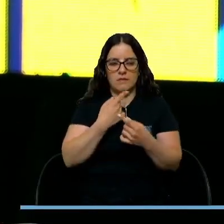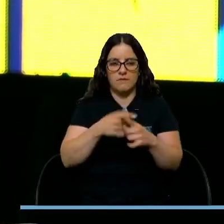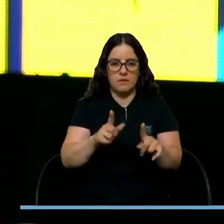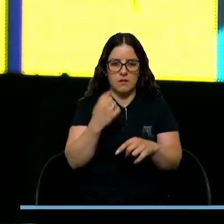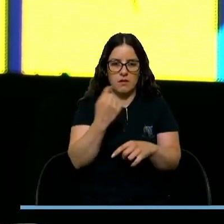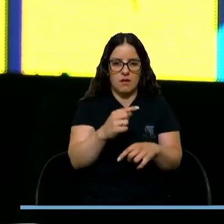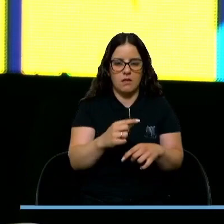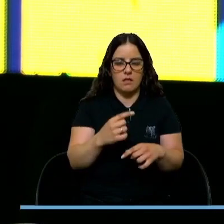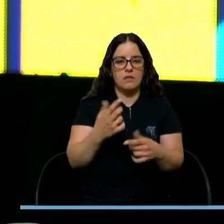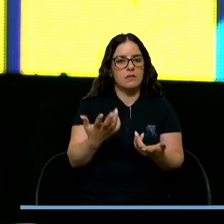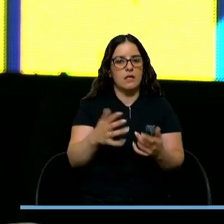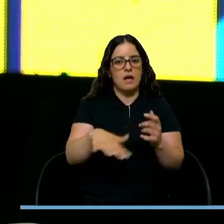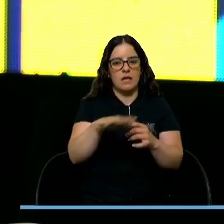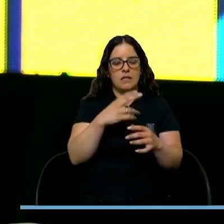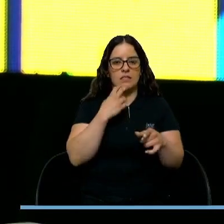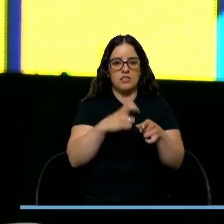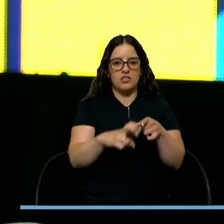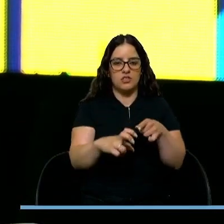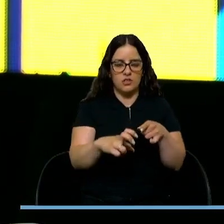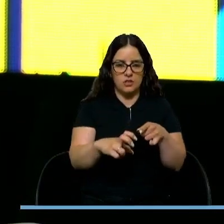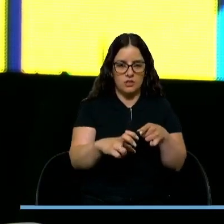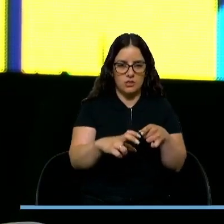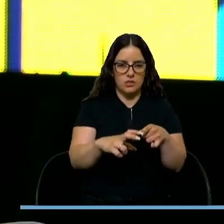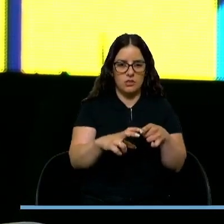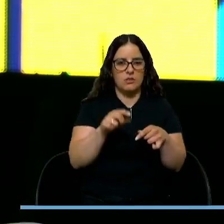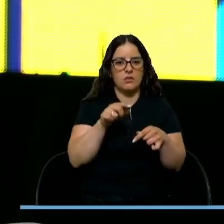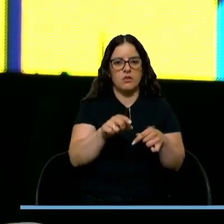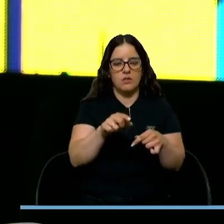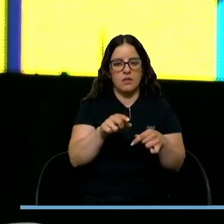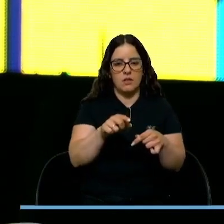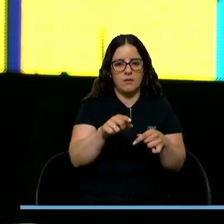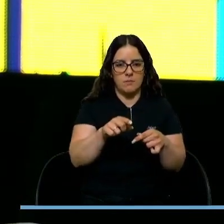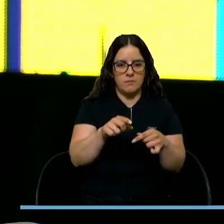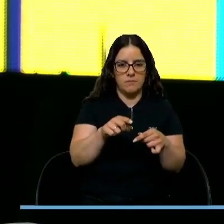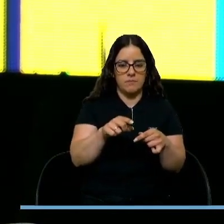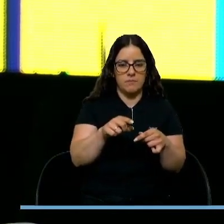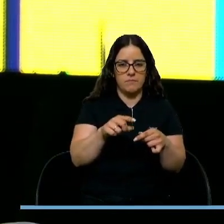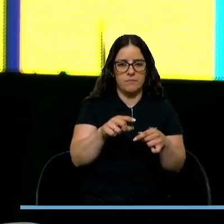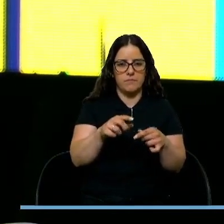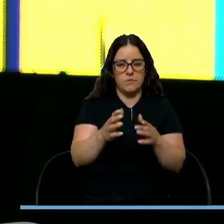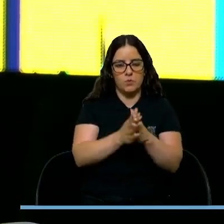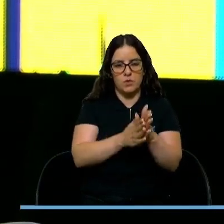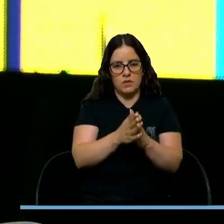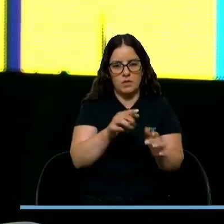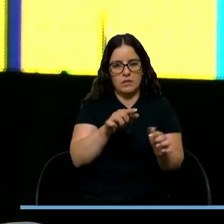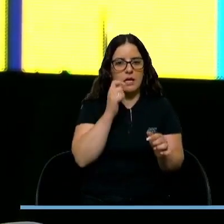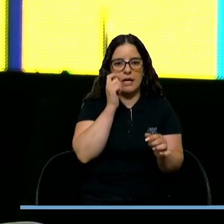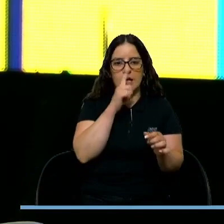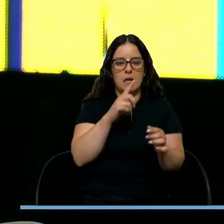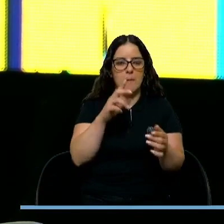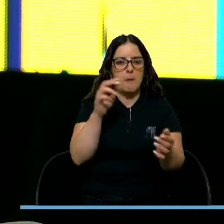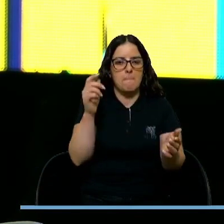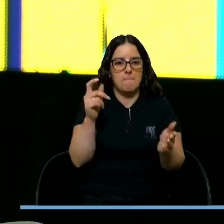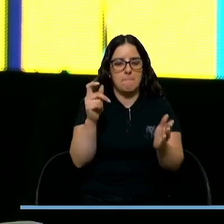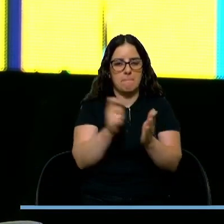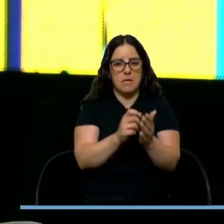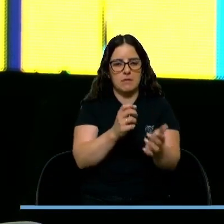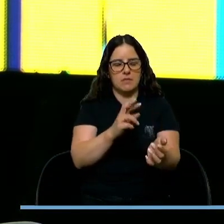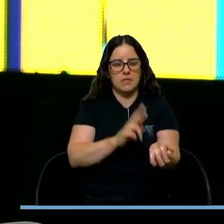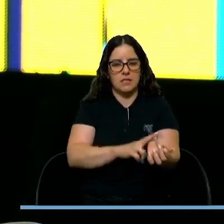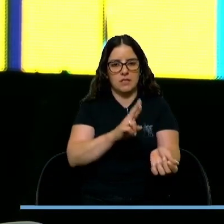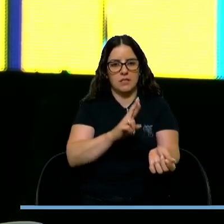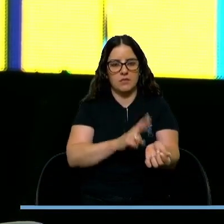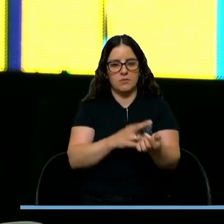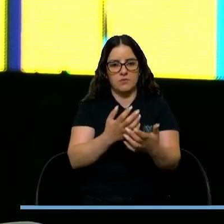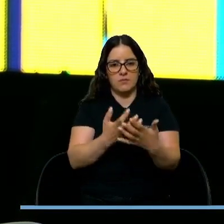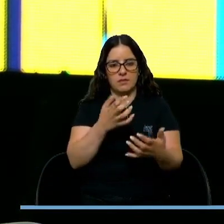would say that the energy and utilities sector are setting the pace. They are the leaders.